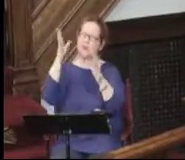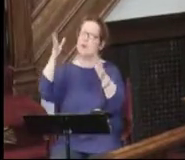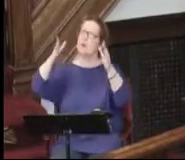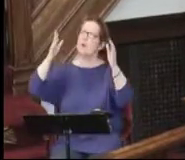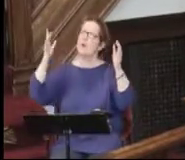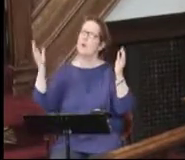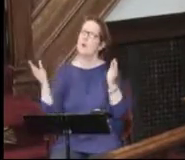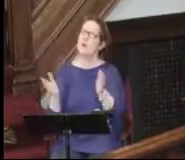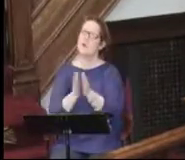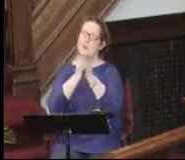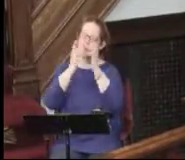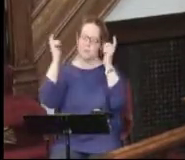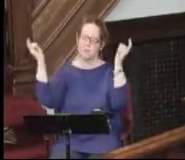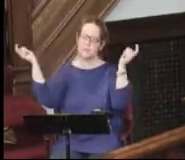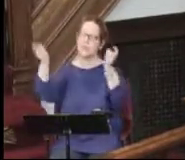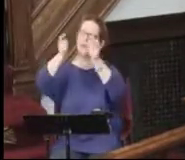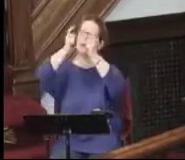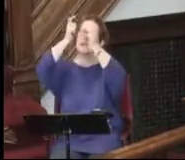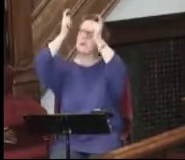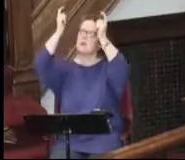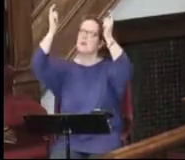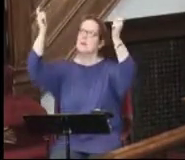sing.